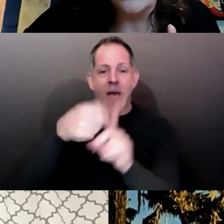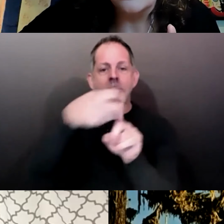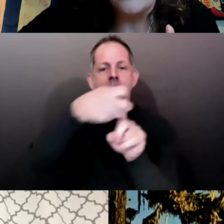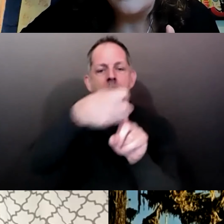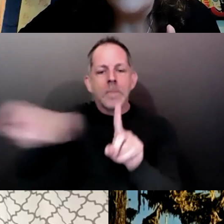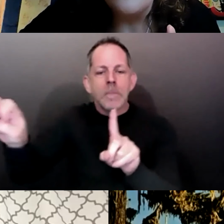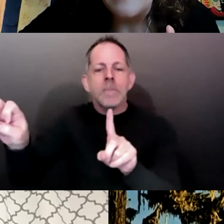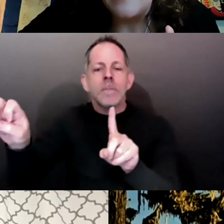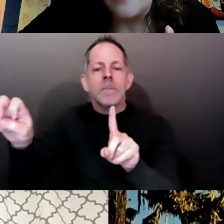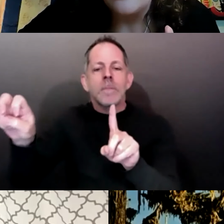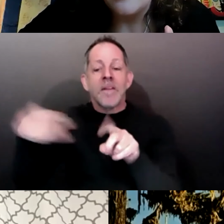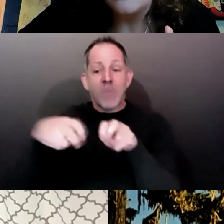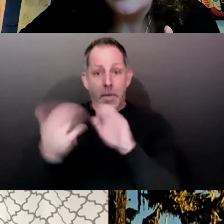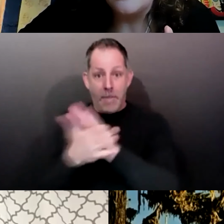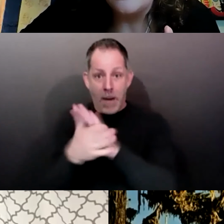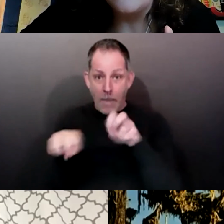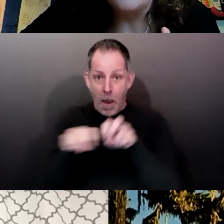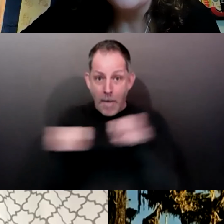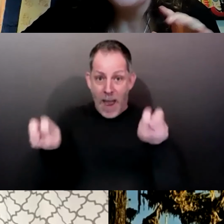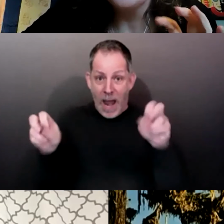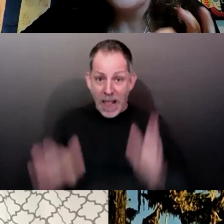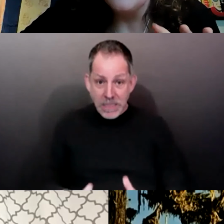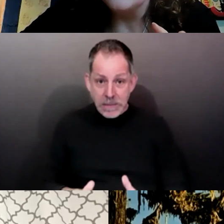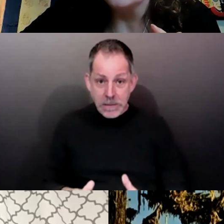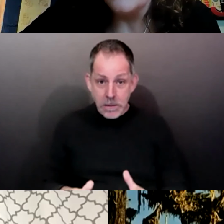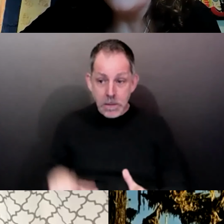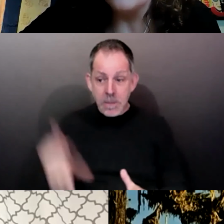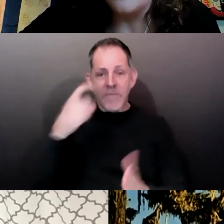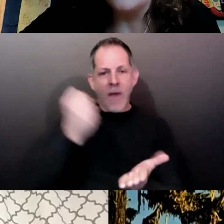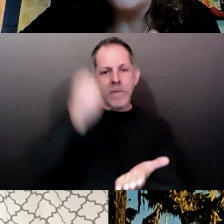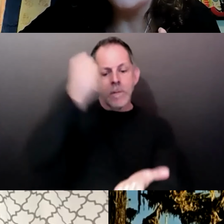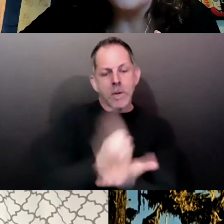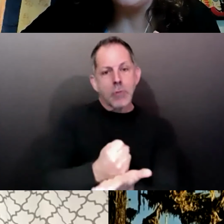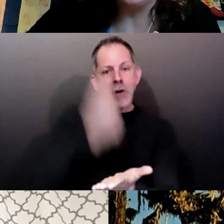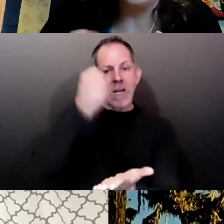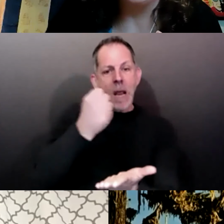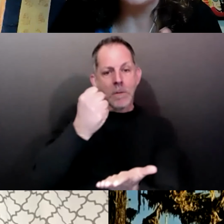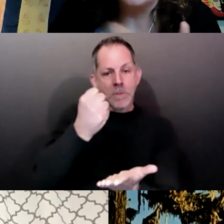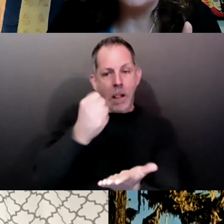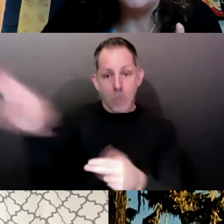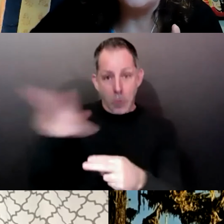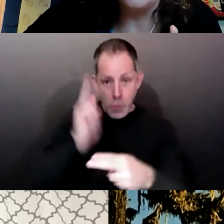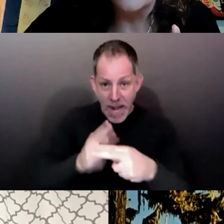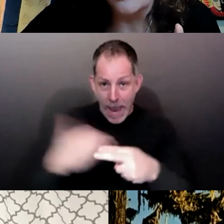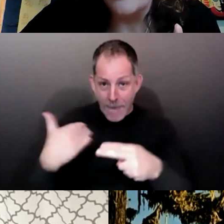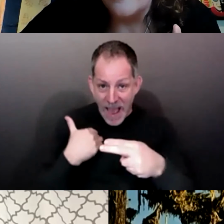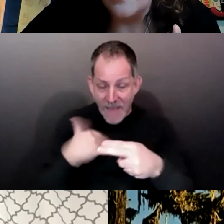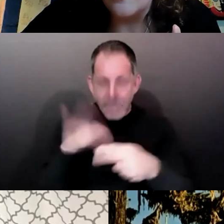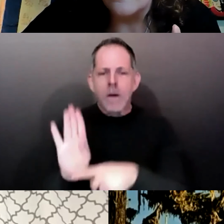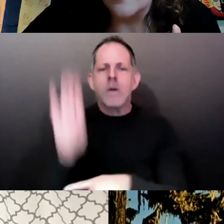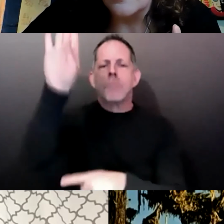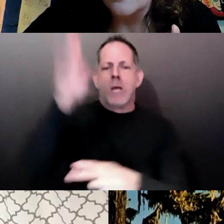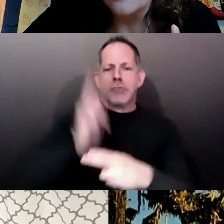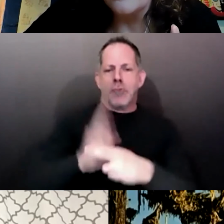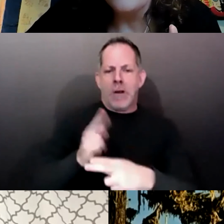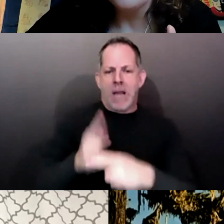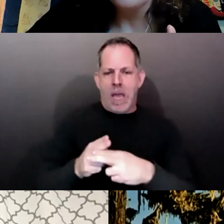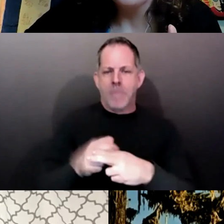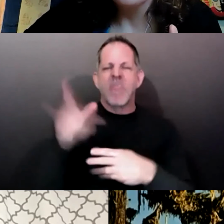in your name, you can raise your hand, use the raise your hand function, and we'll work on moving you